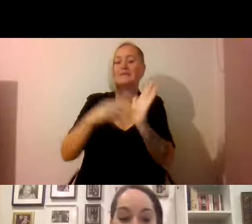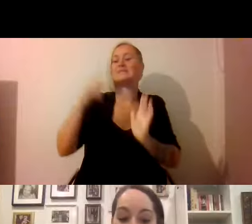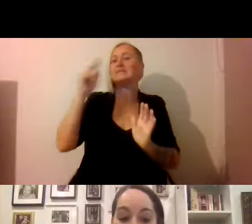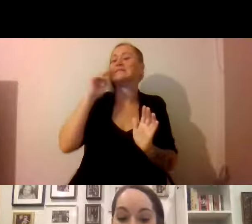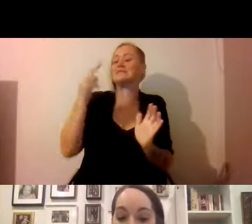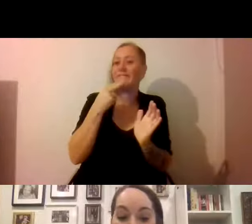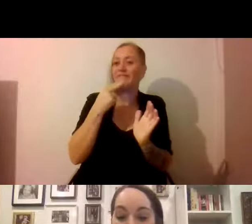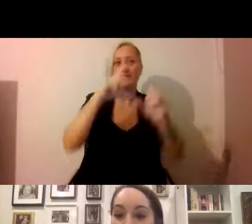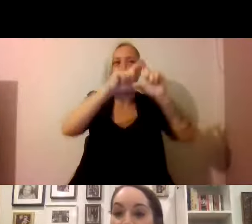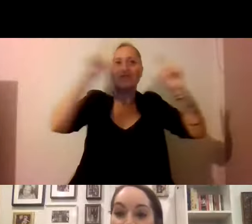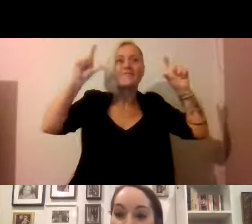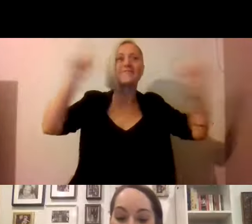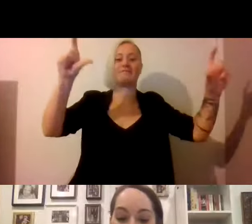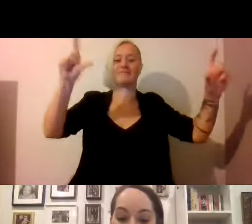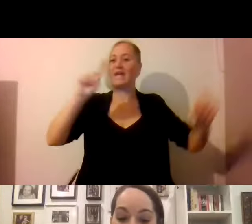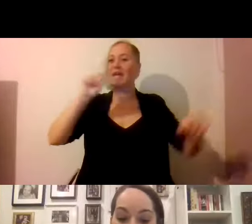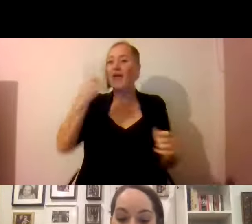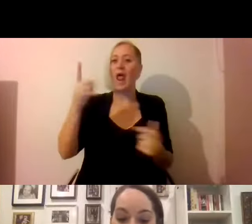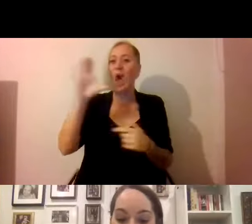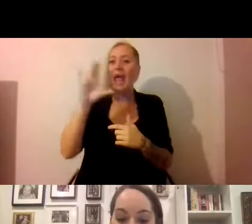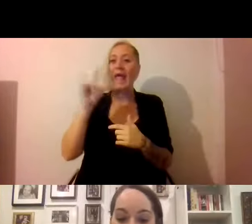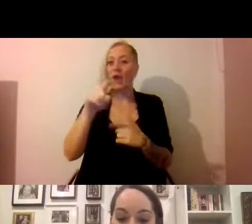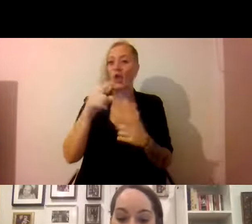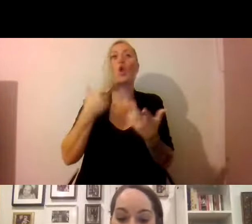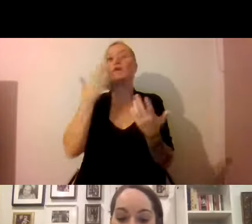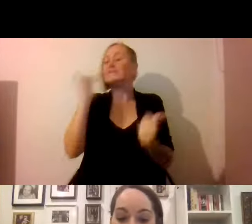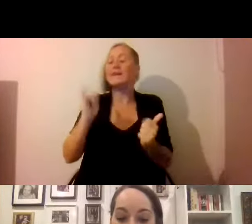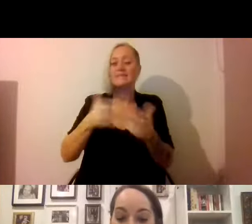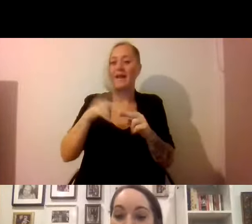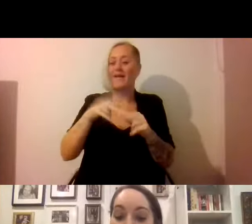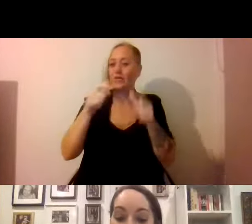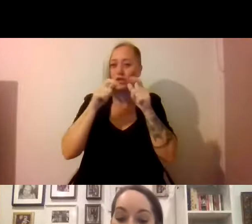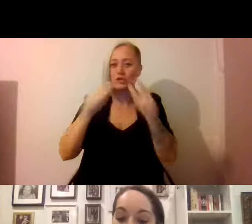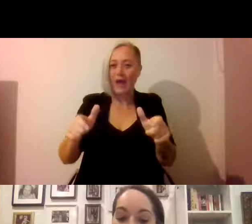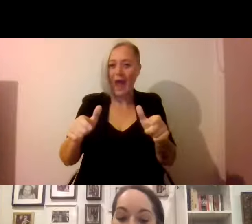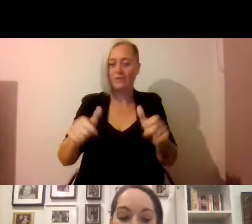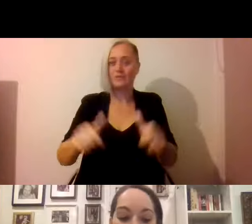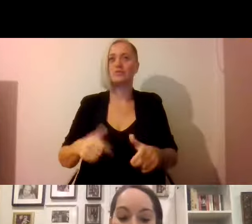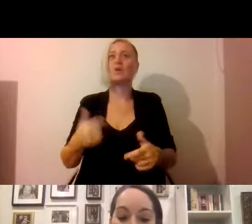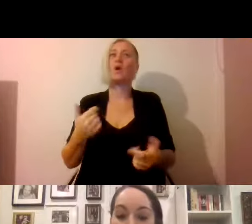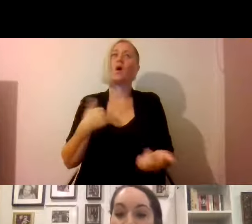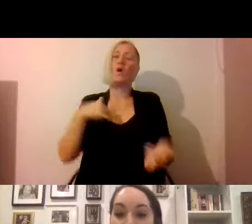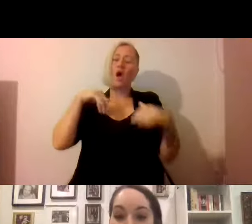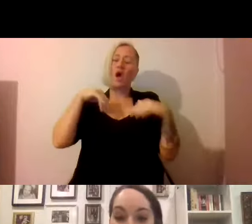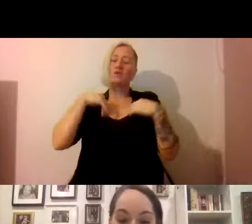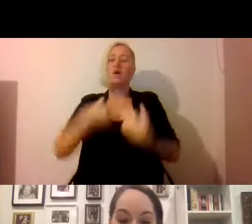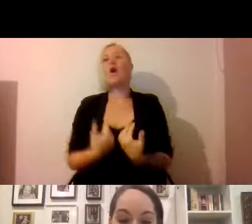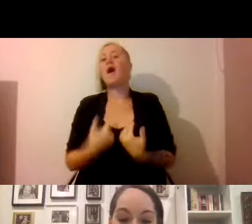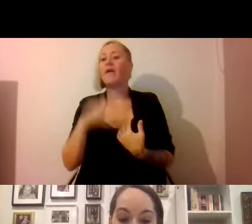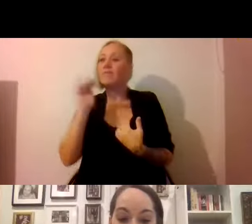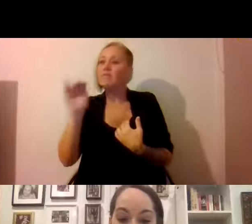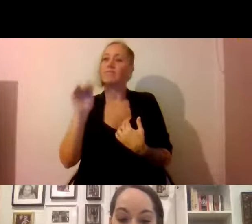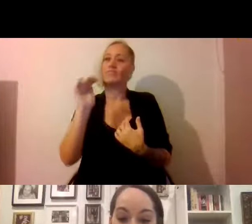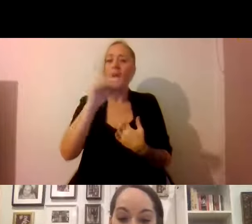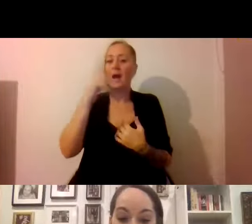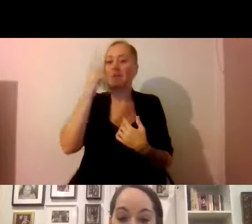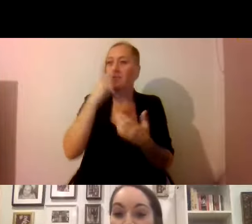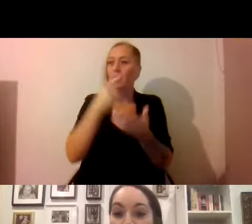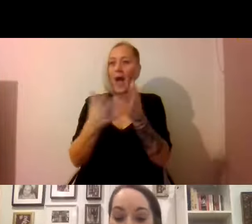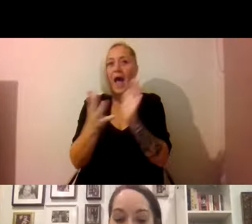He cannot hear you, even if you shout. We grew tired of reminding people to get his attention before